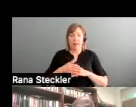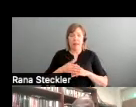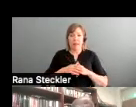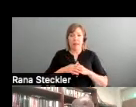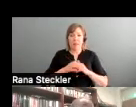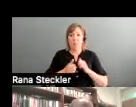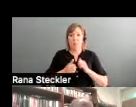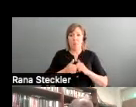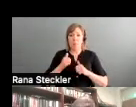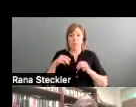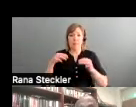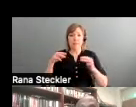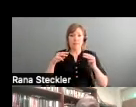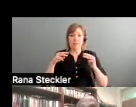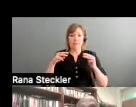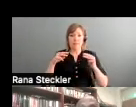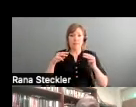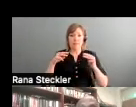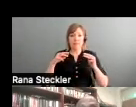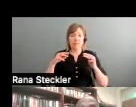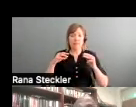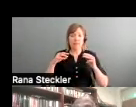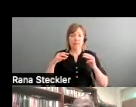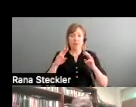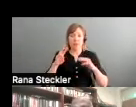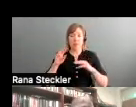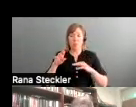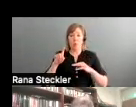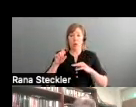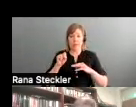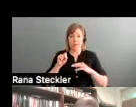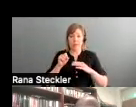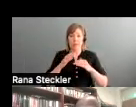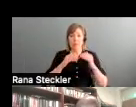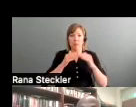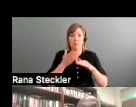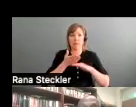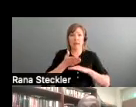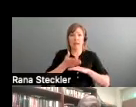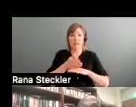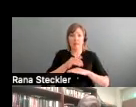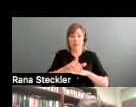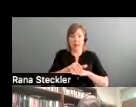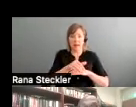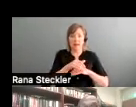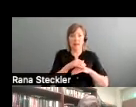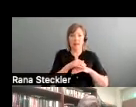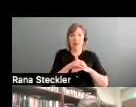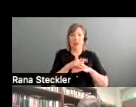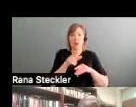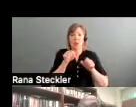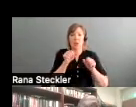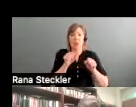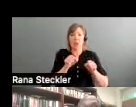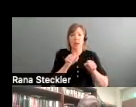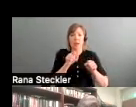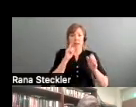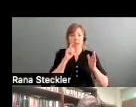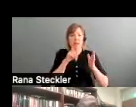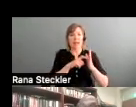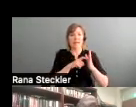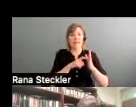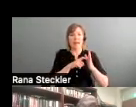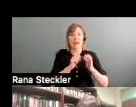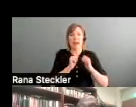the wards that were built over the ensuing decades are you can